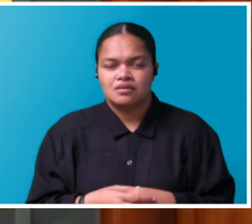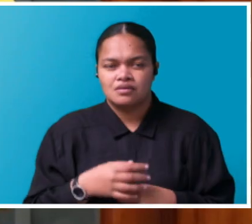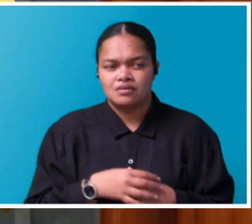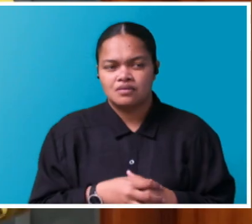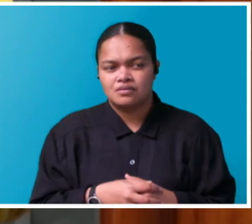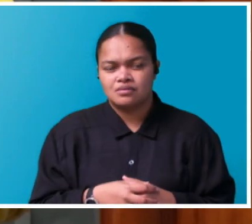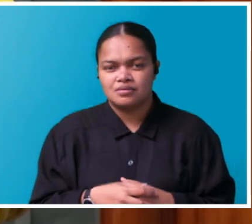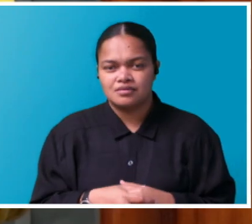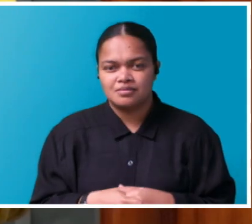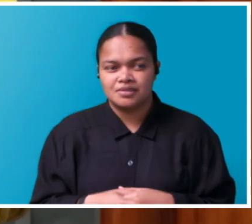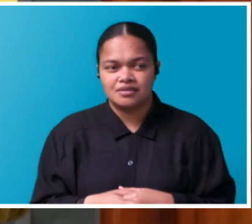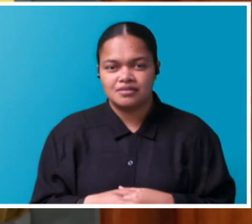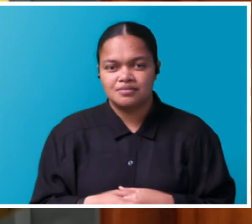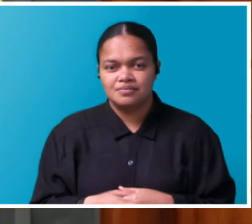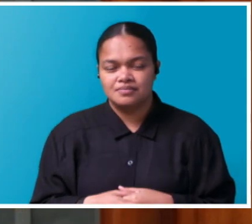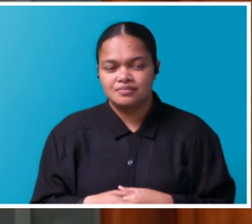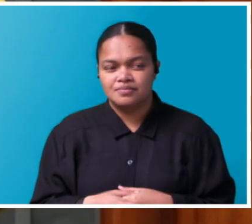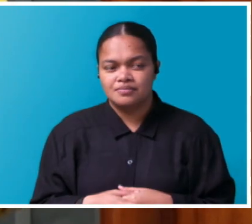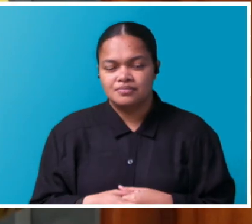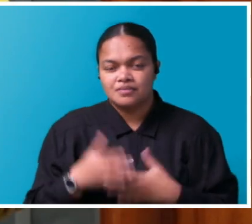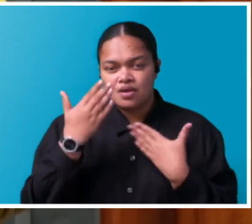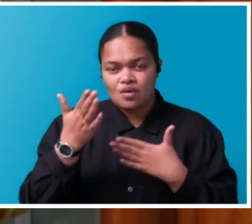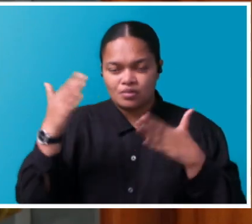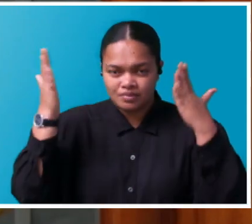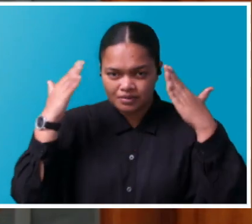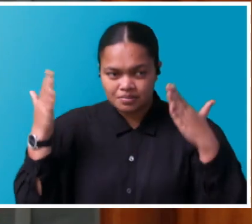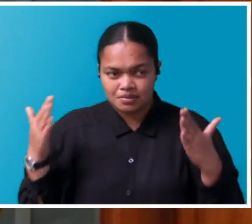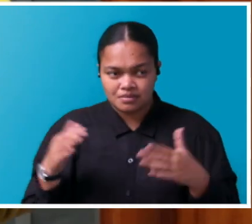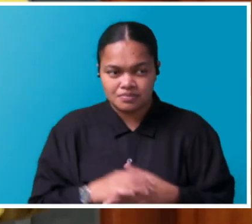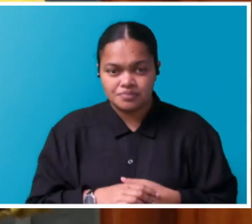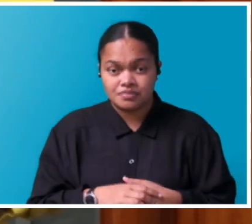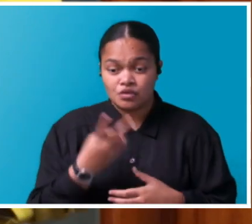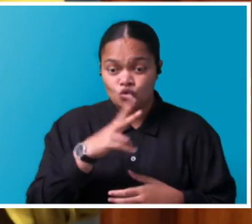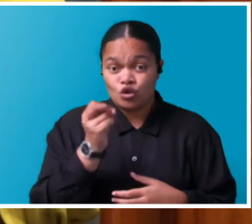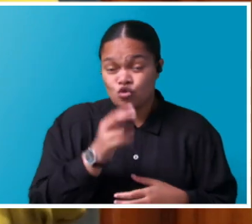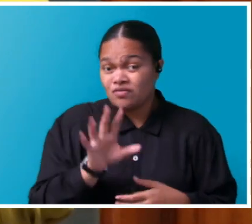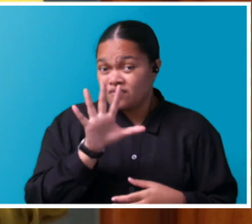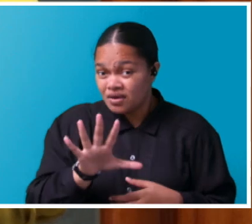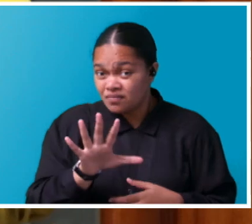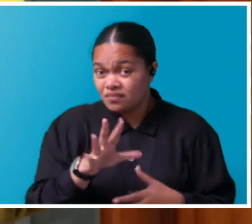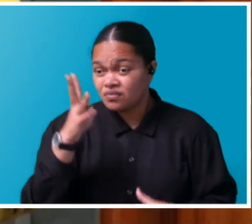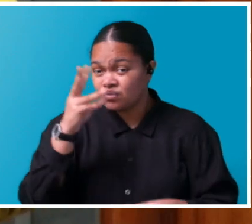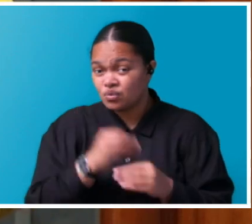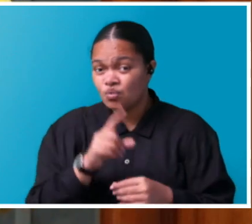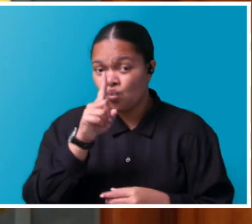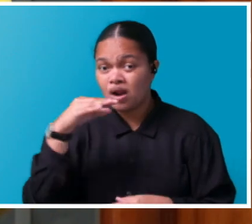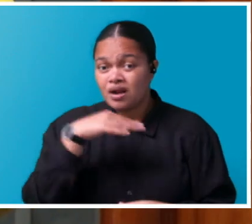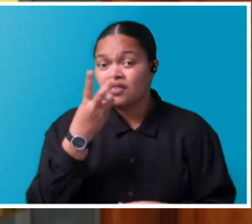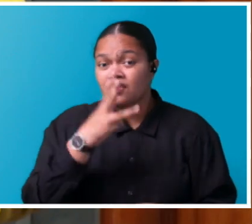29,543 emission reduction units. Honorable Speaker, by December of 2025, a total of